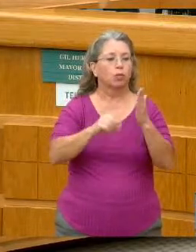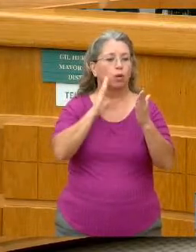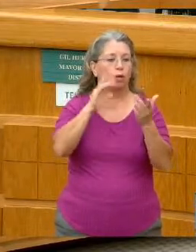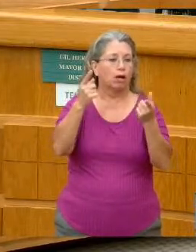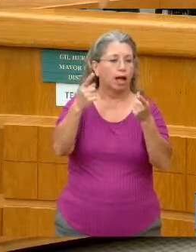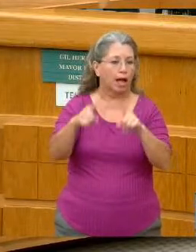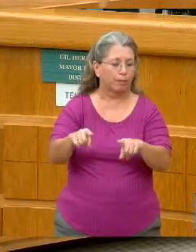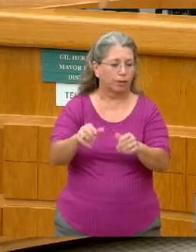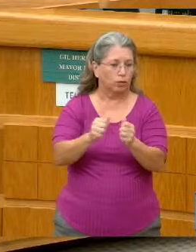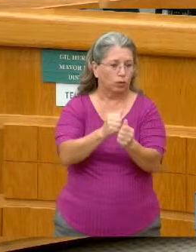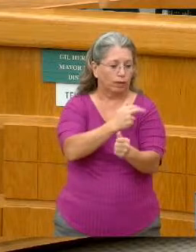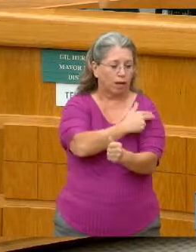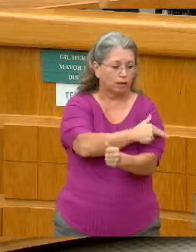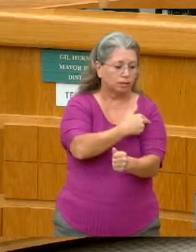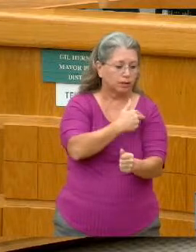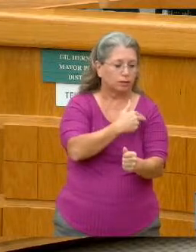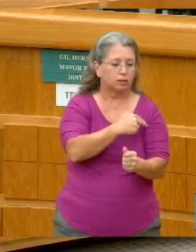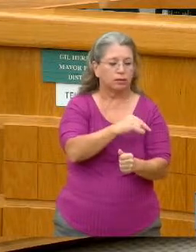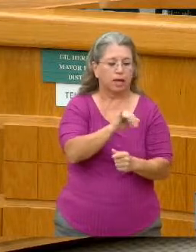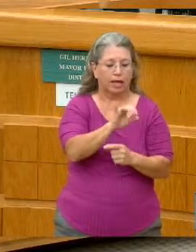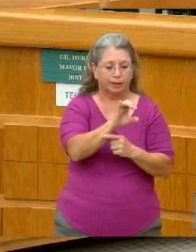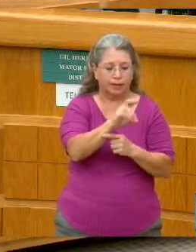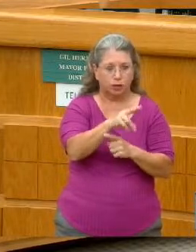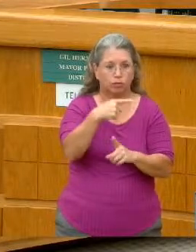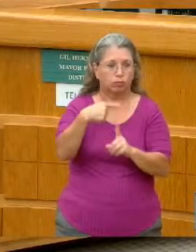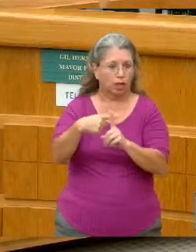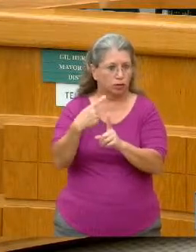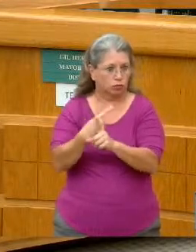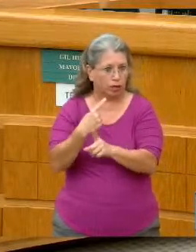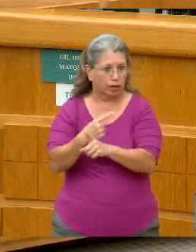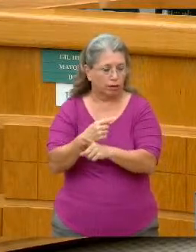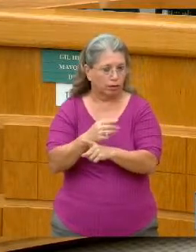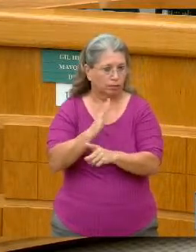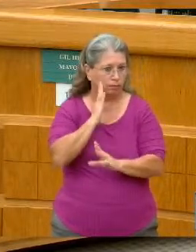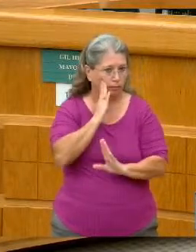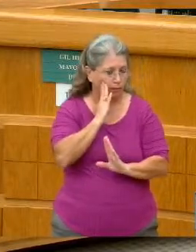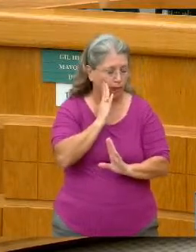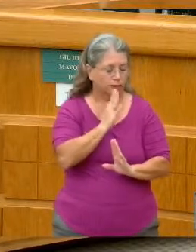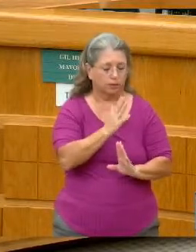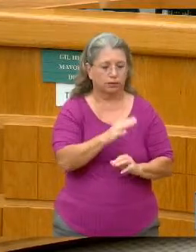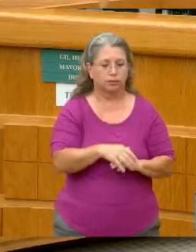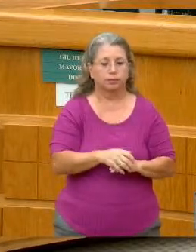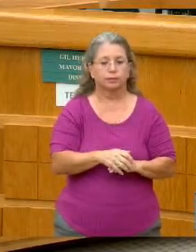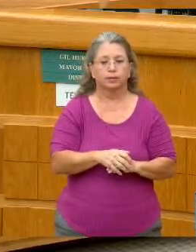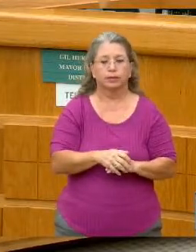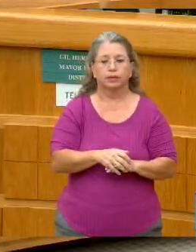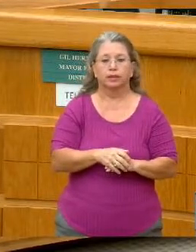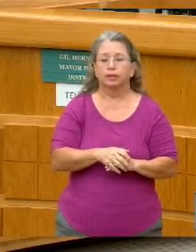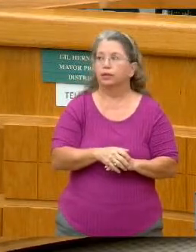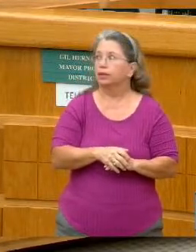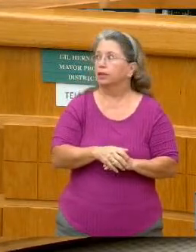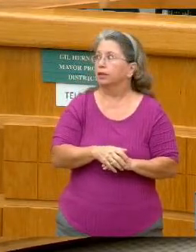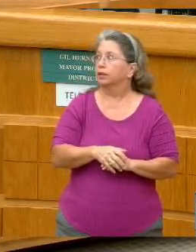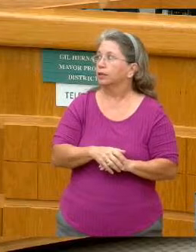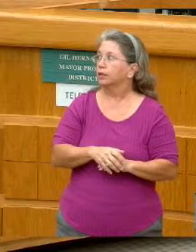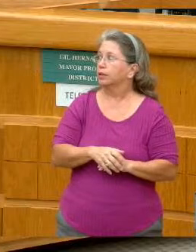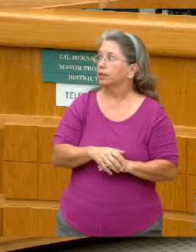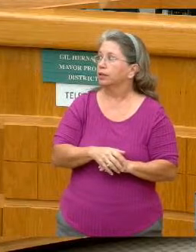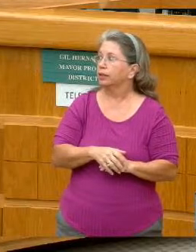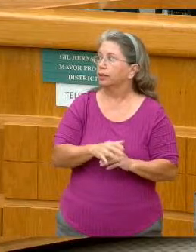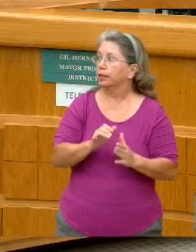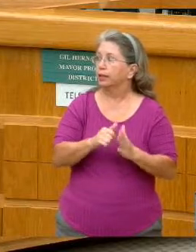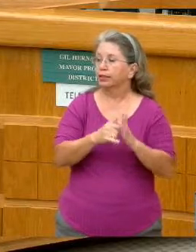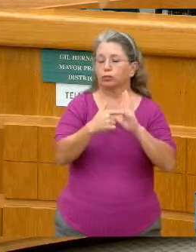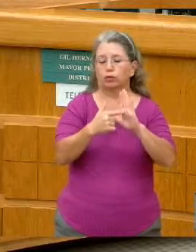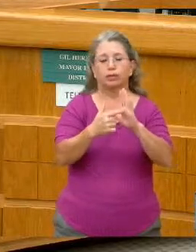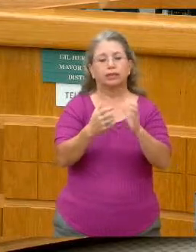ICU plus med-surg together. The red data points represent total numbers of people in the hospital in the Coastal Bend on any